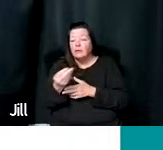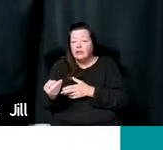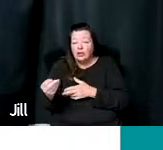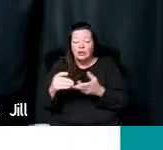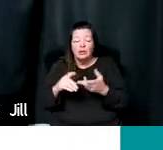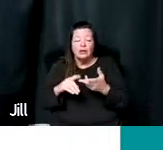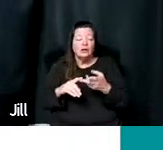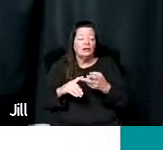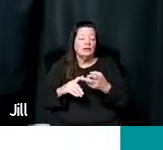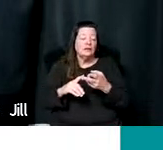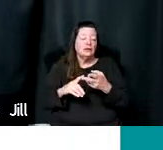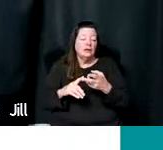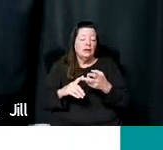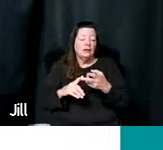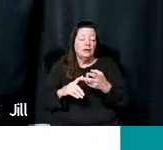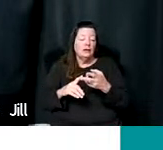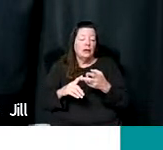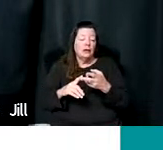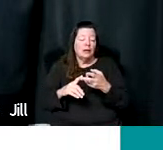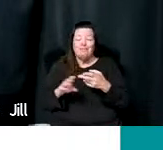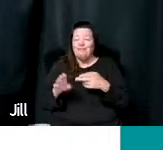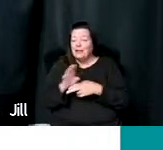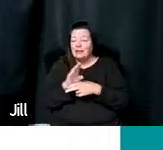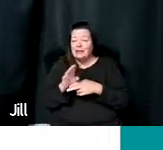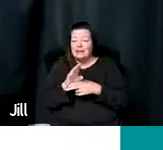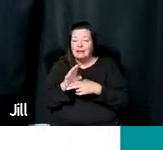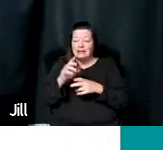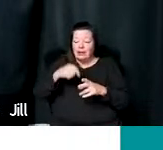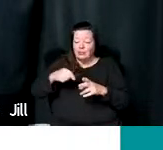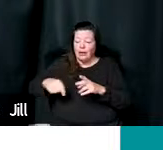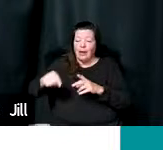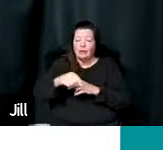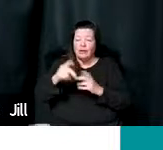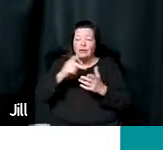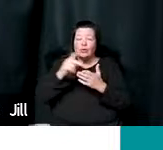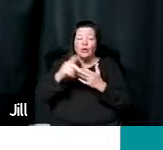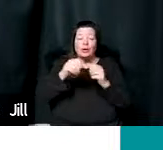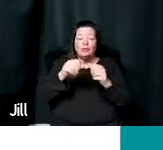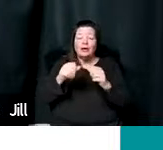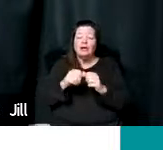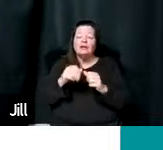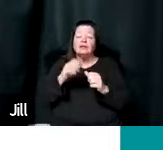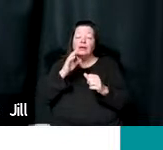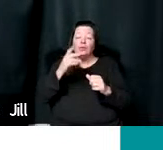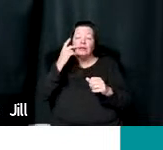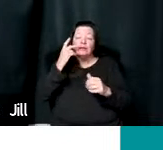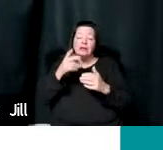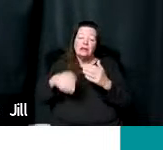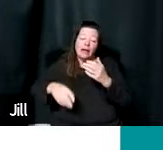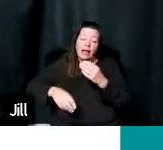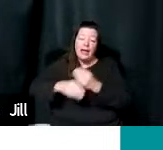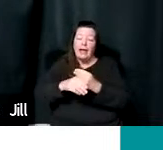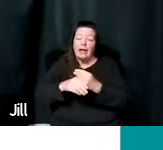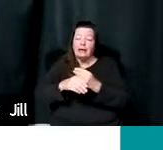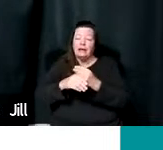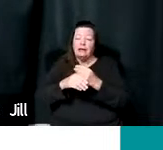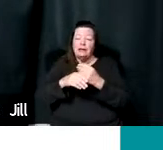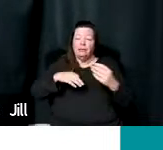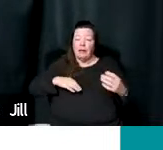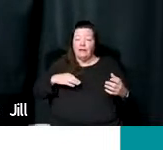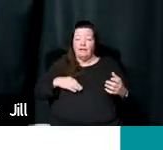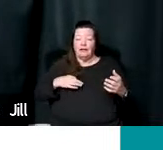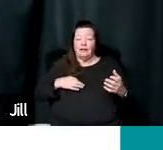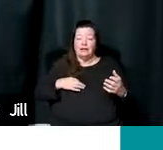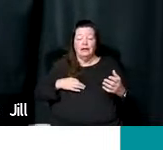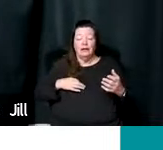material, as well as businesses in and around the program area that may see added benefit